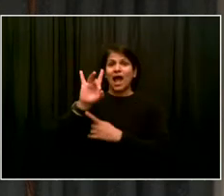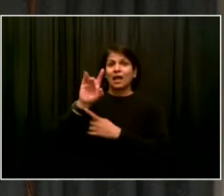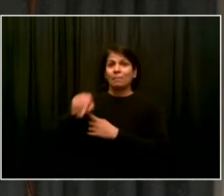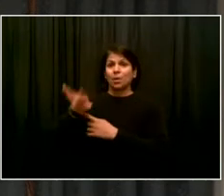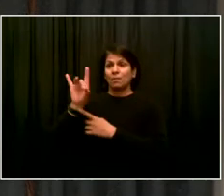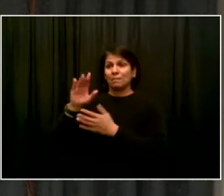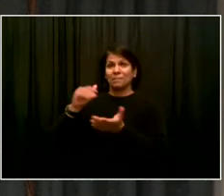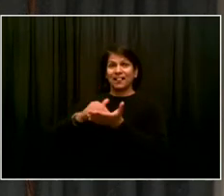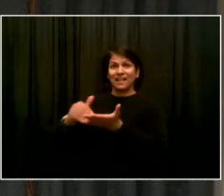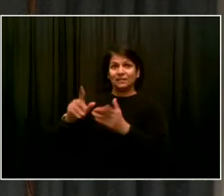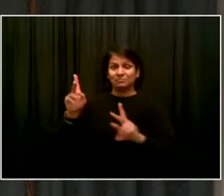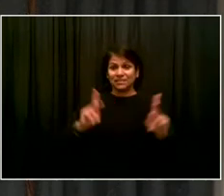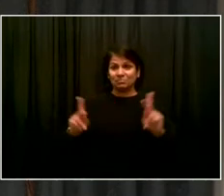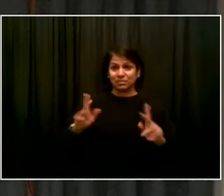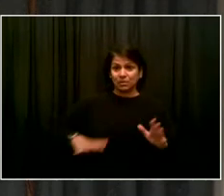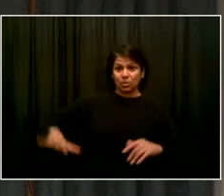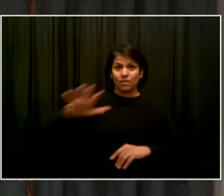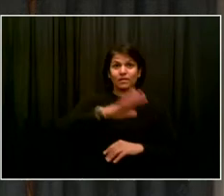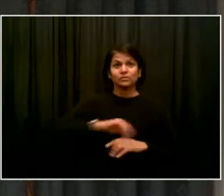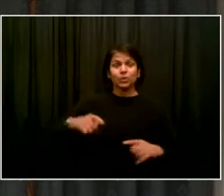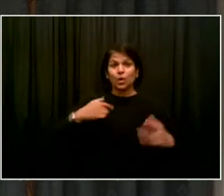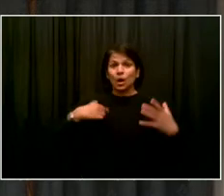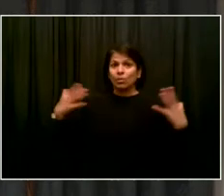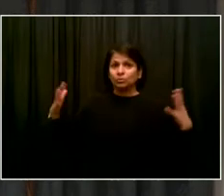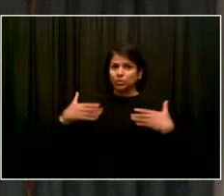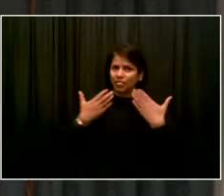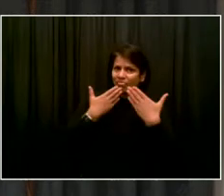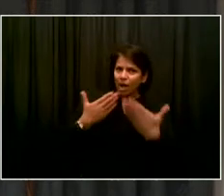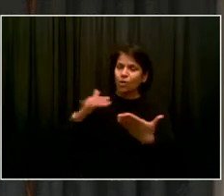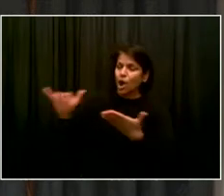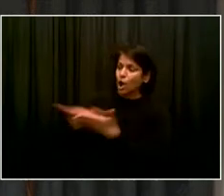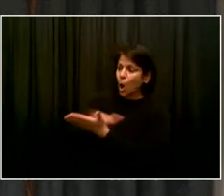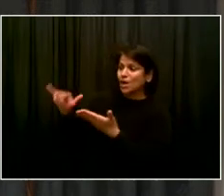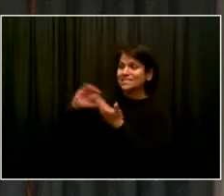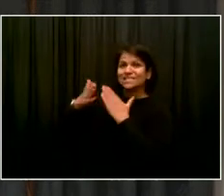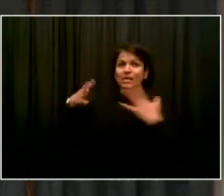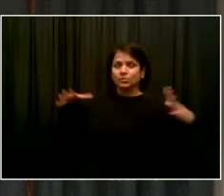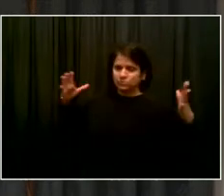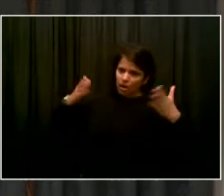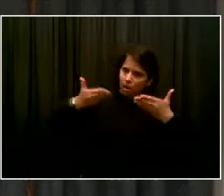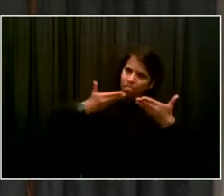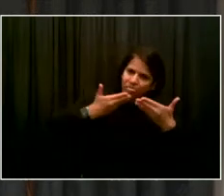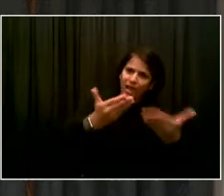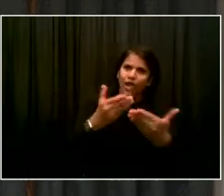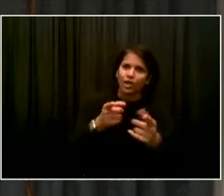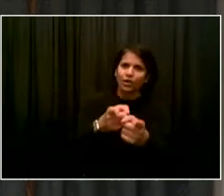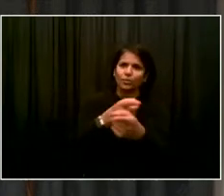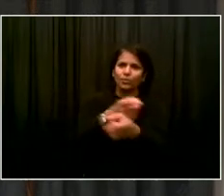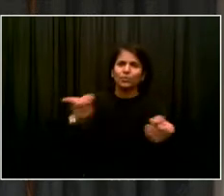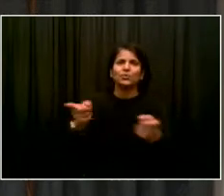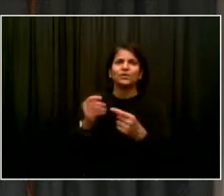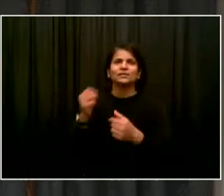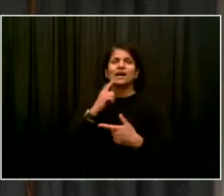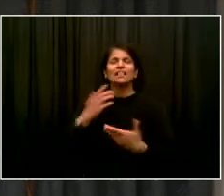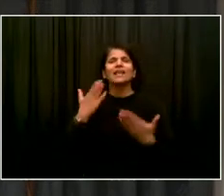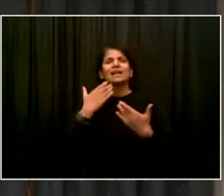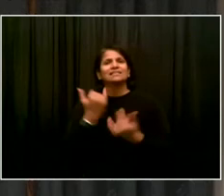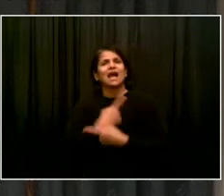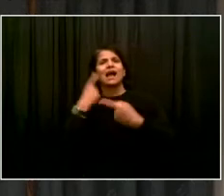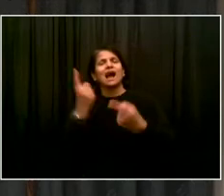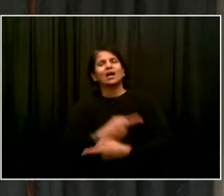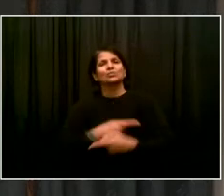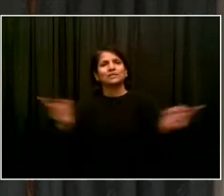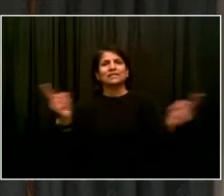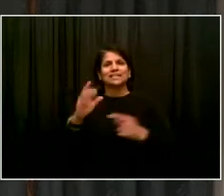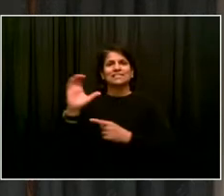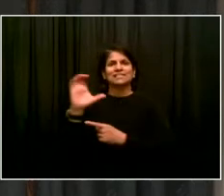city, declaring today Crisis Management System, CMS Day, in the city of New York.